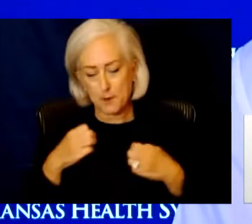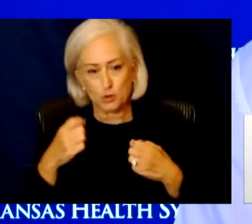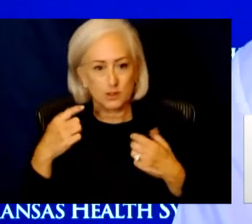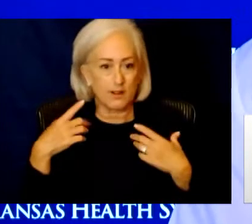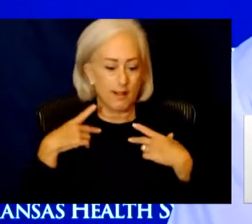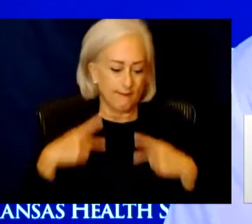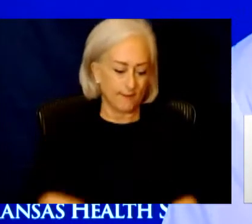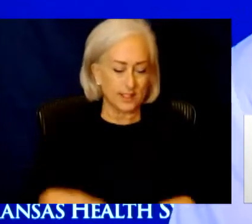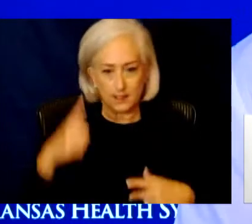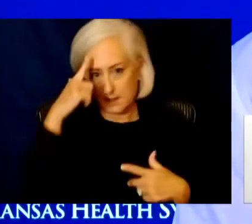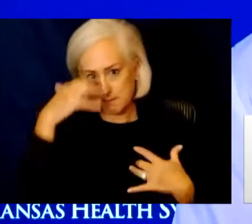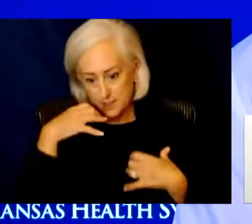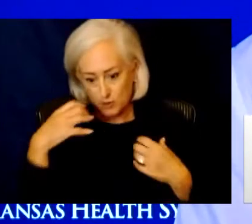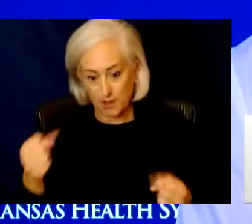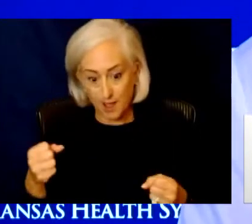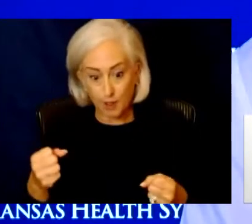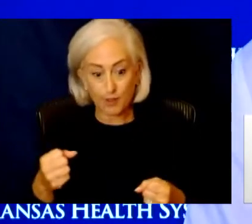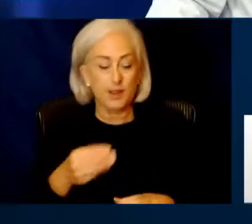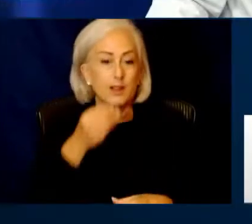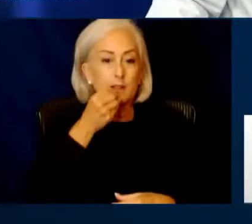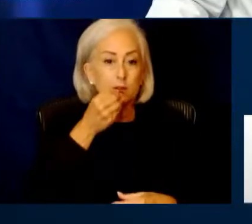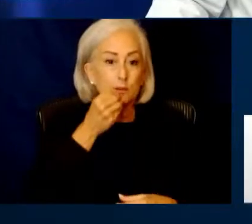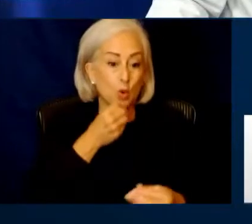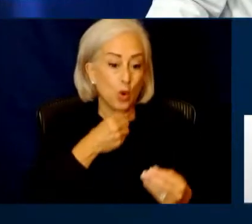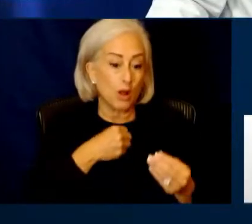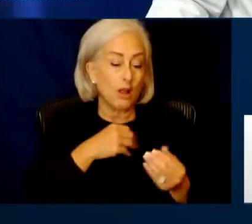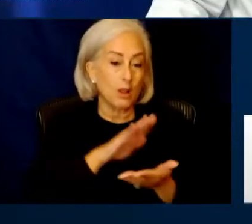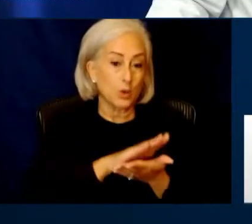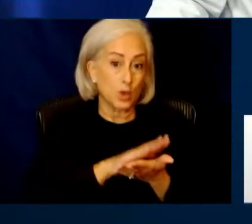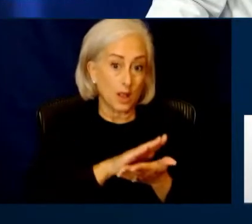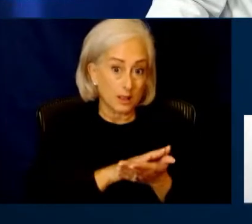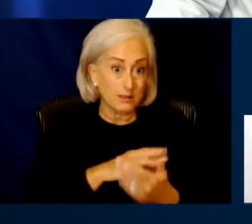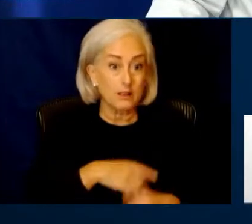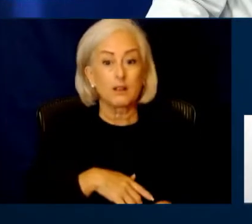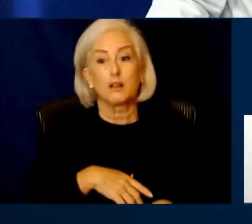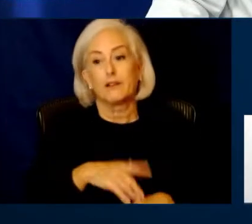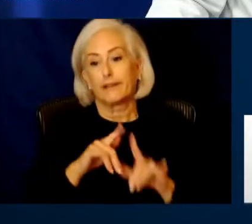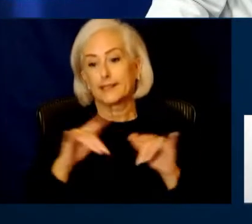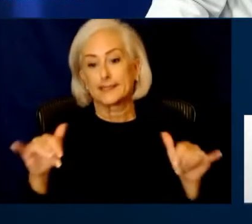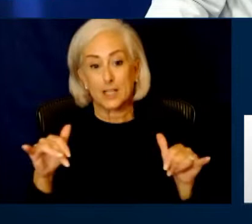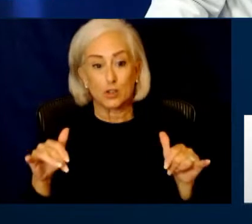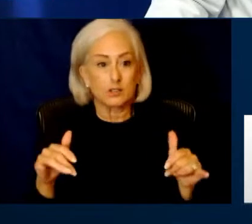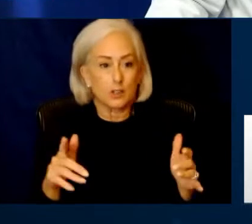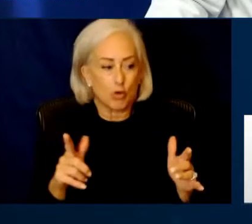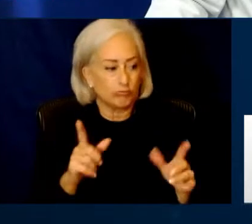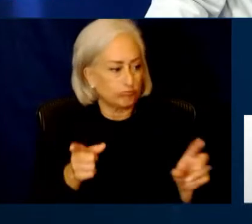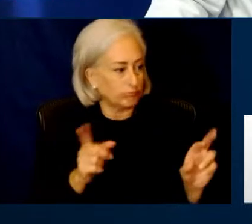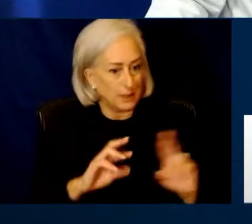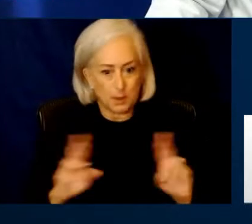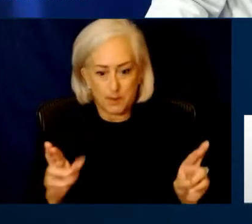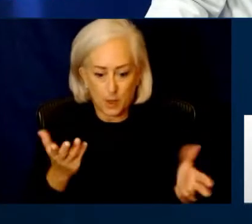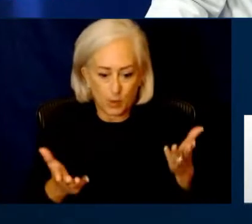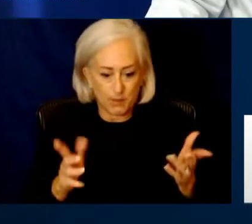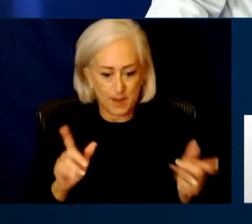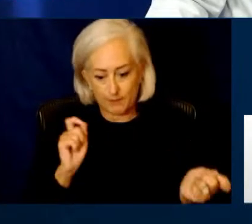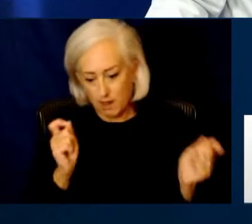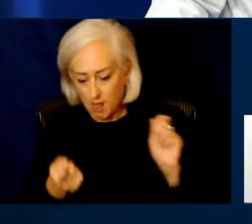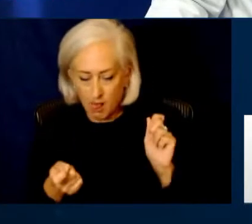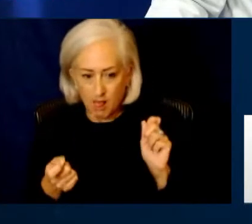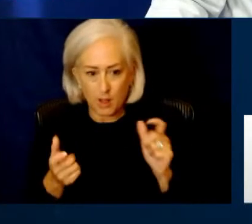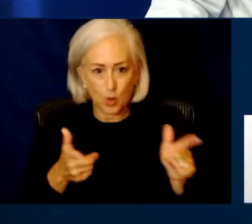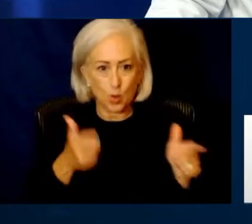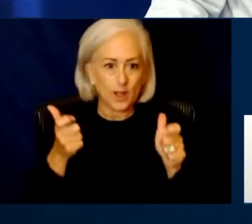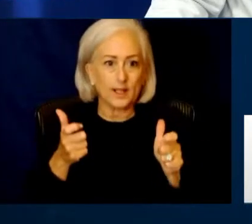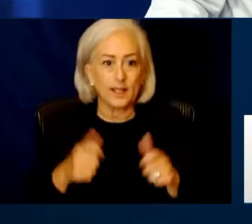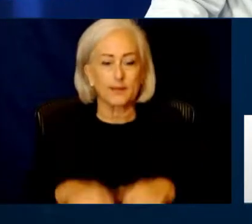as school lunches and just safe places. So be prepared. We may have to pivot quickly. We'll see how things go. Hey, the U.S. has agreed to purchase